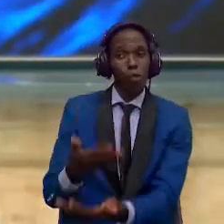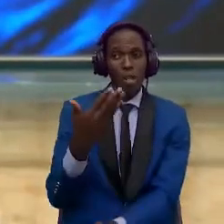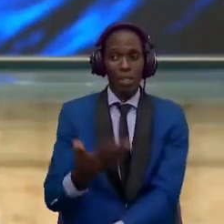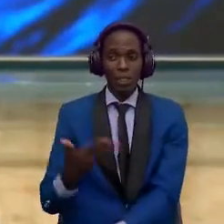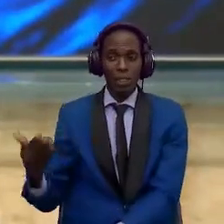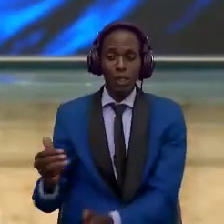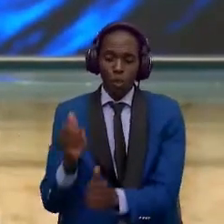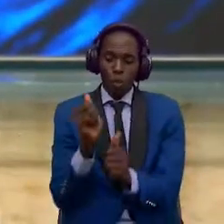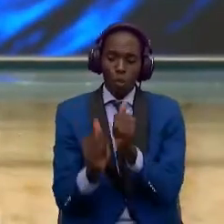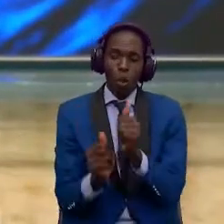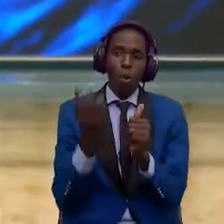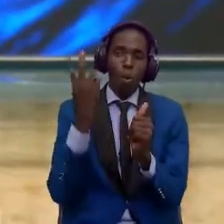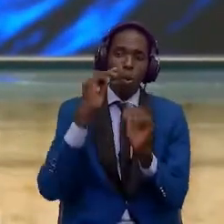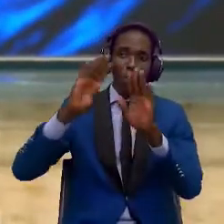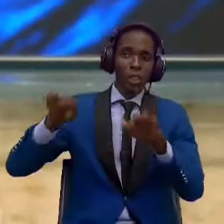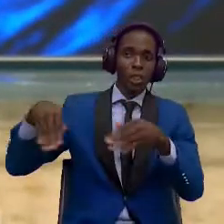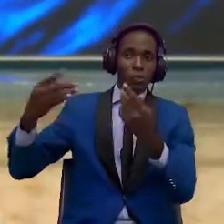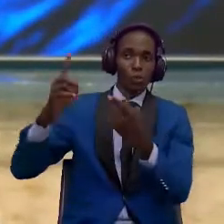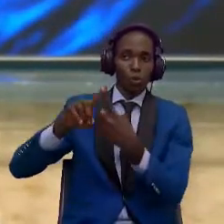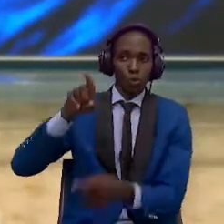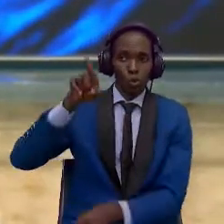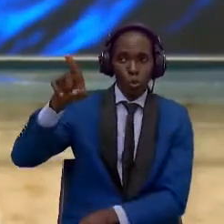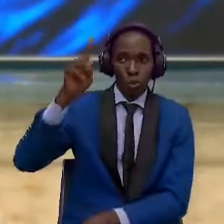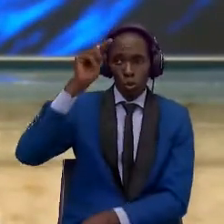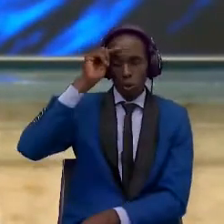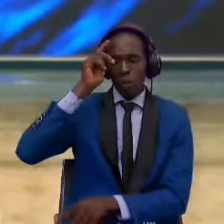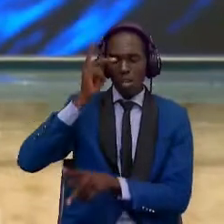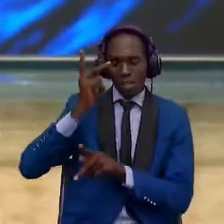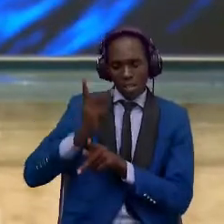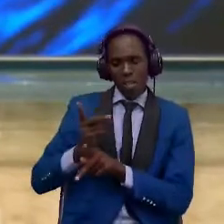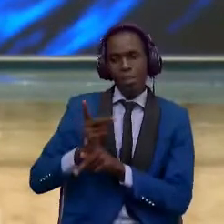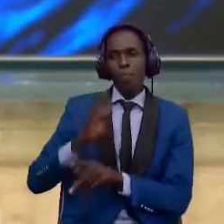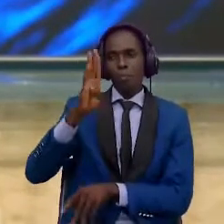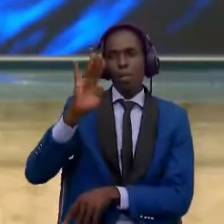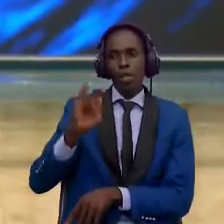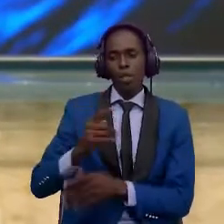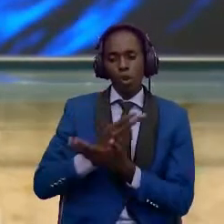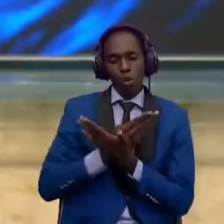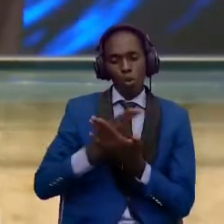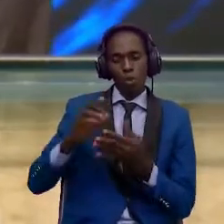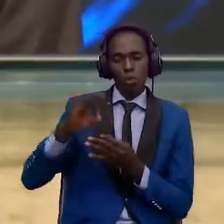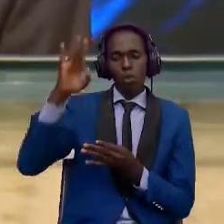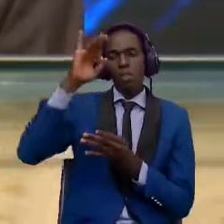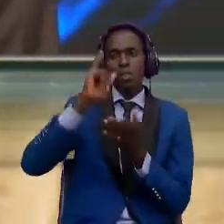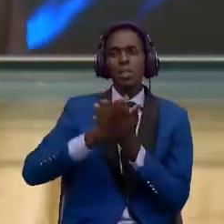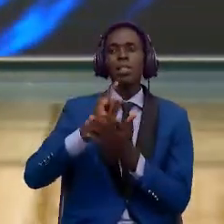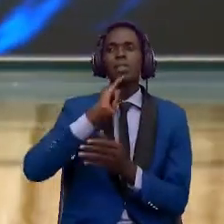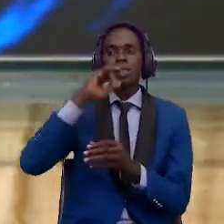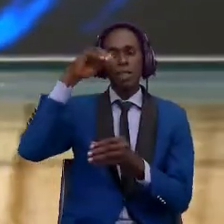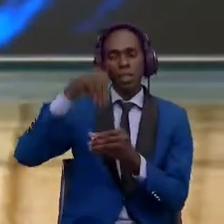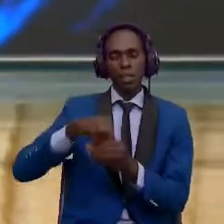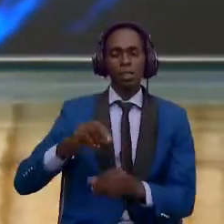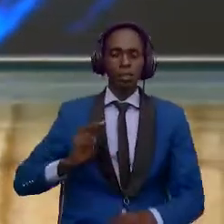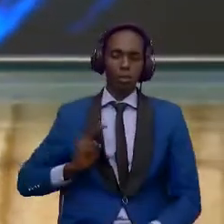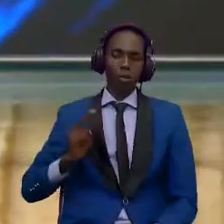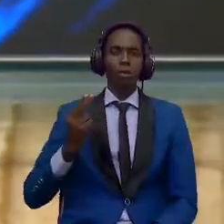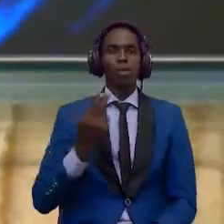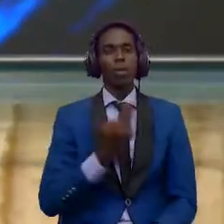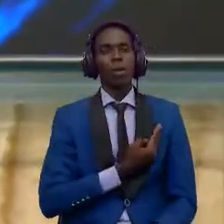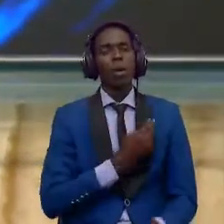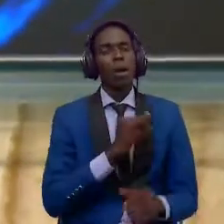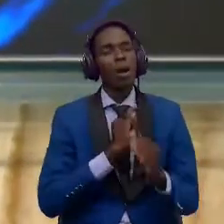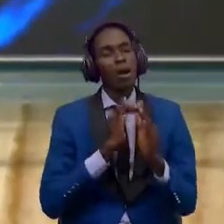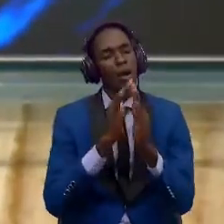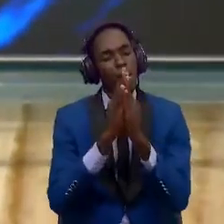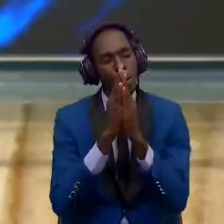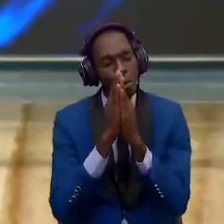was committed unto thee, keep by the Holy Ghost that dwelleth in us. I